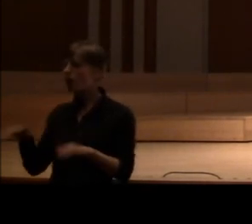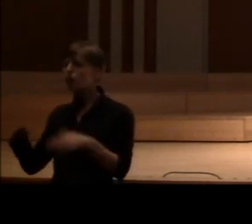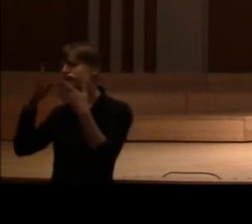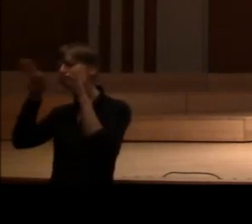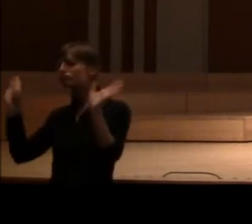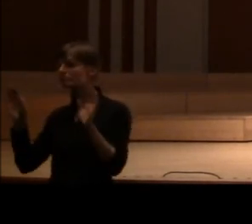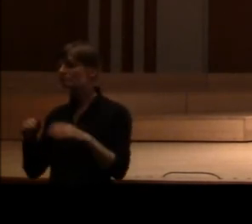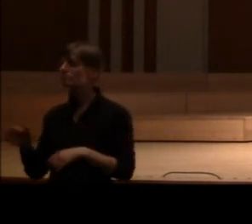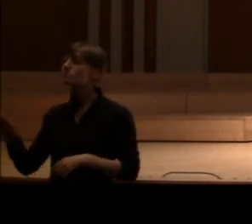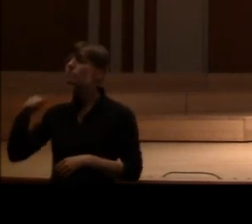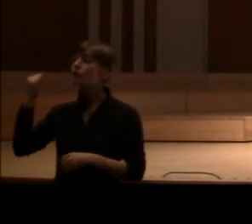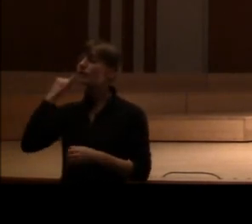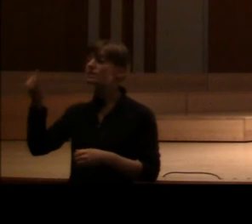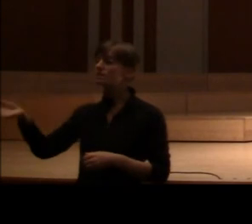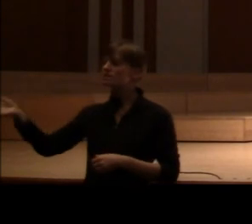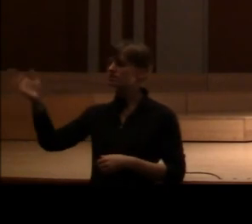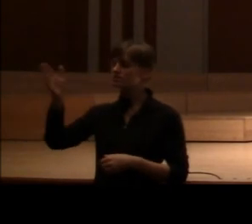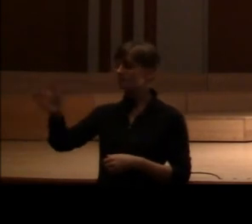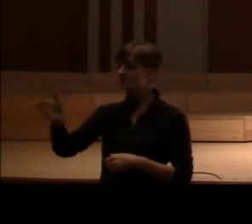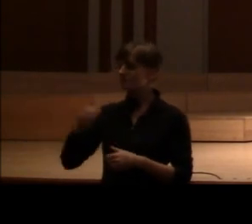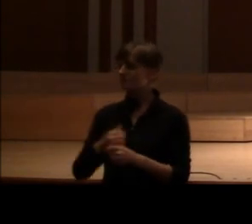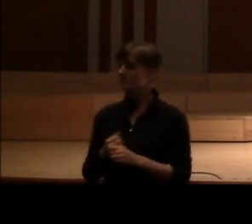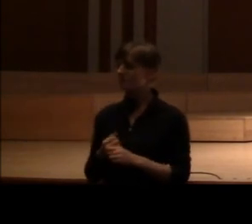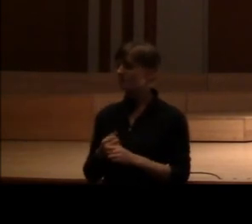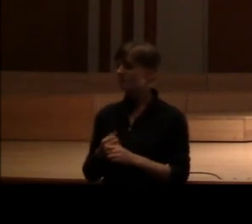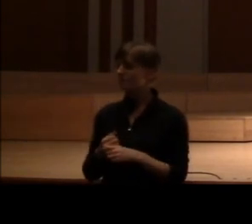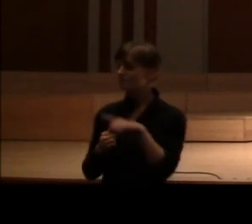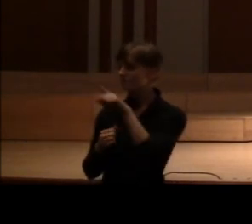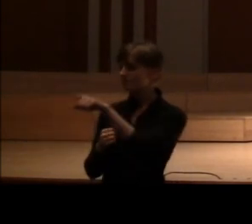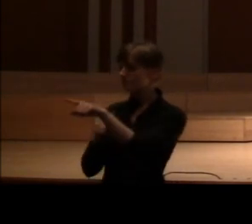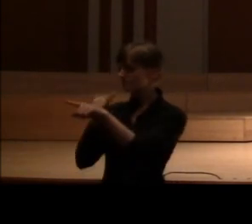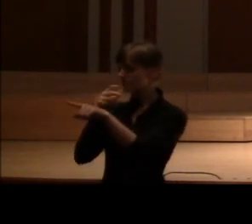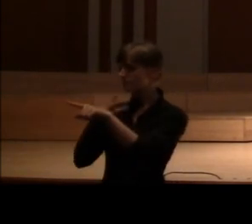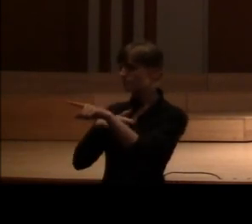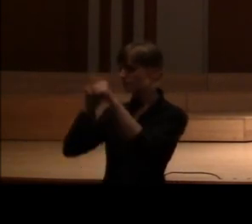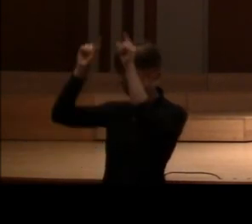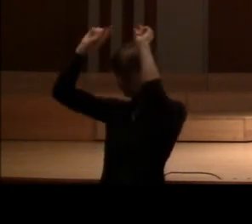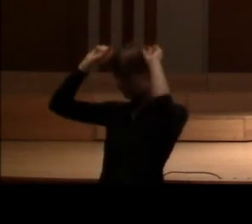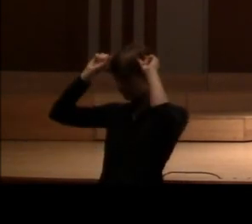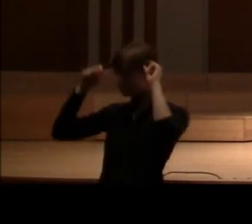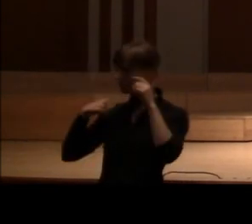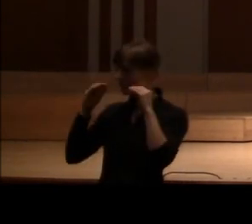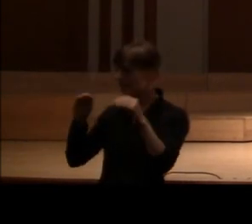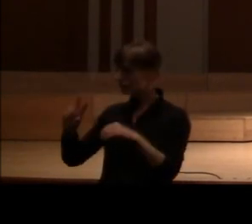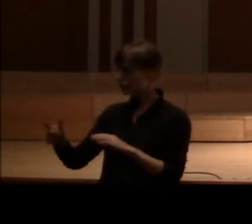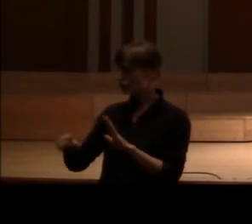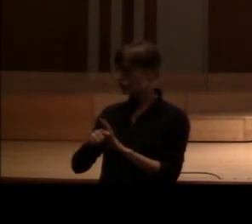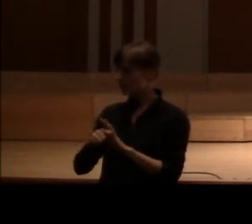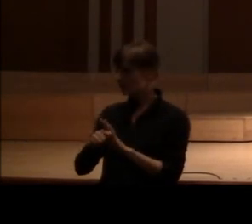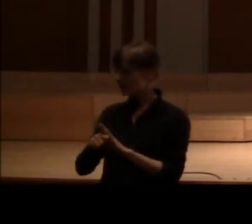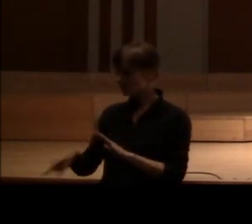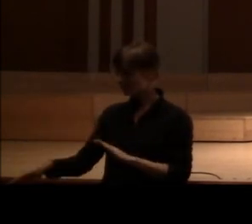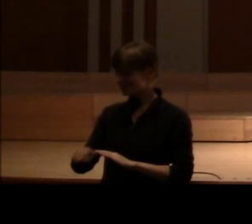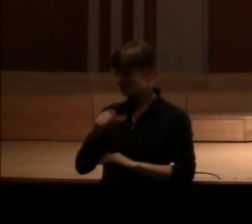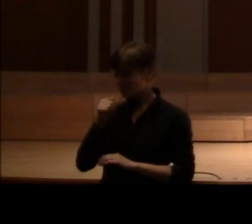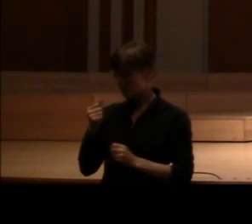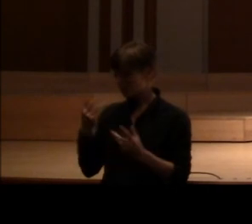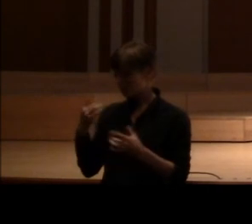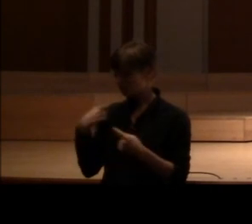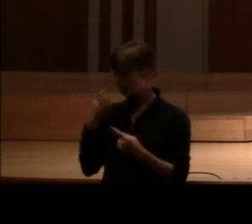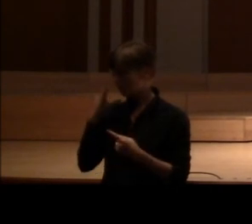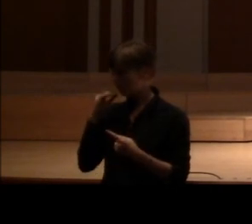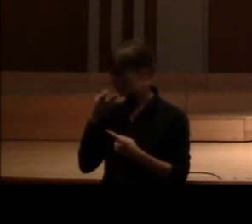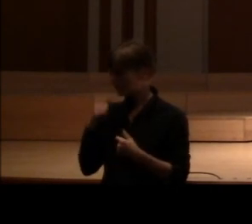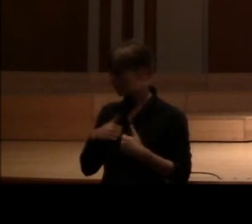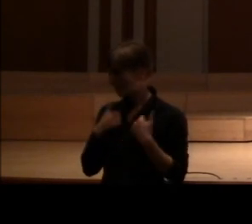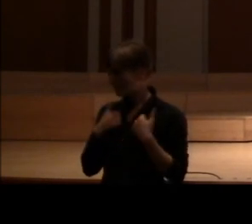Yes? I'm kind of going along with that. I teach third grade, and where we teach, like, the kids don't always have a lot of life experiences. Mm-hmm. So